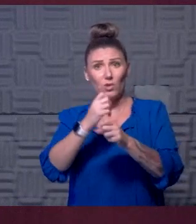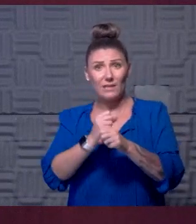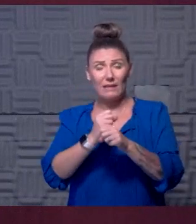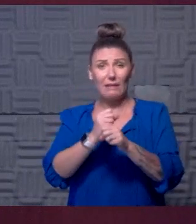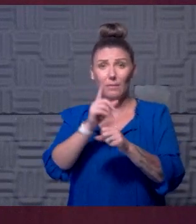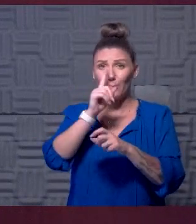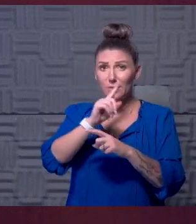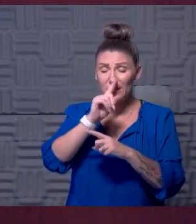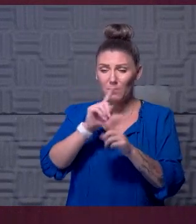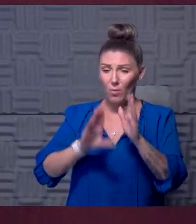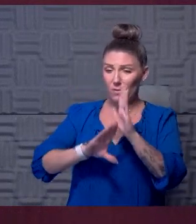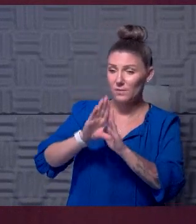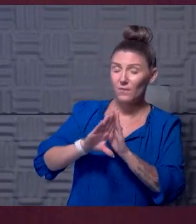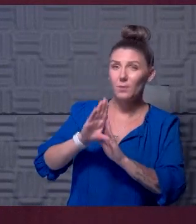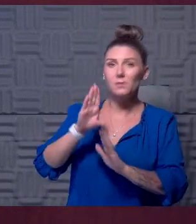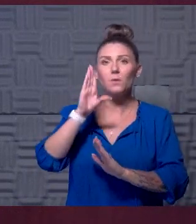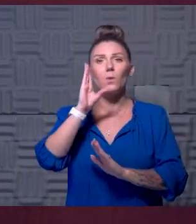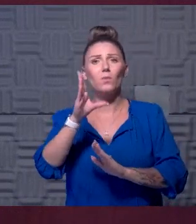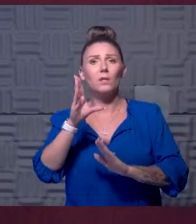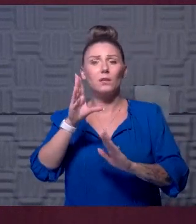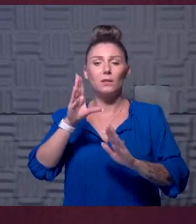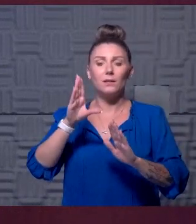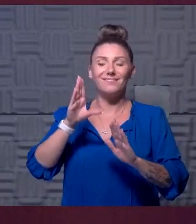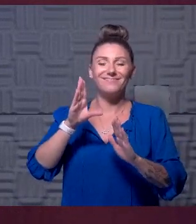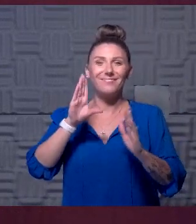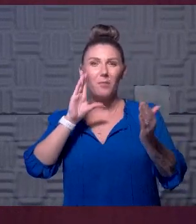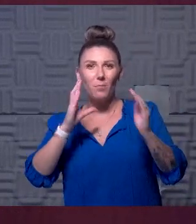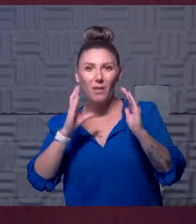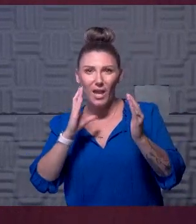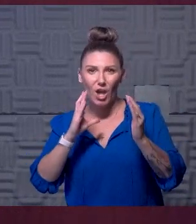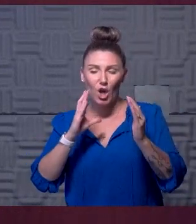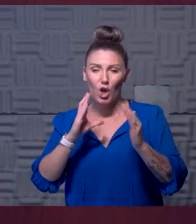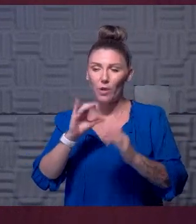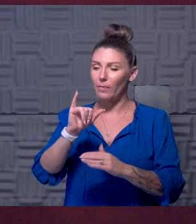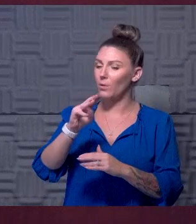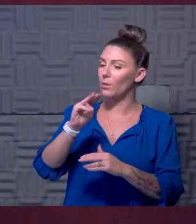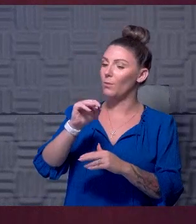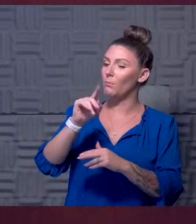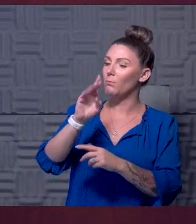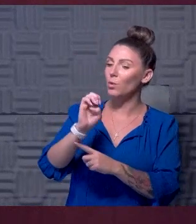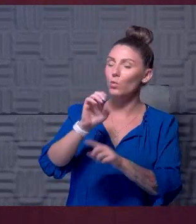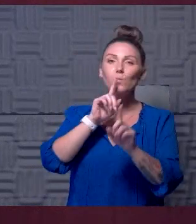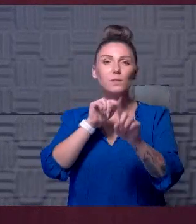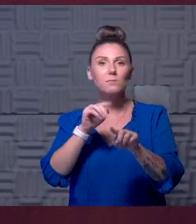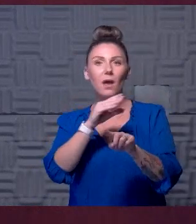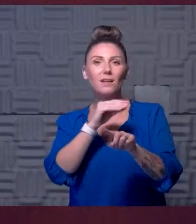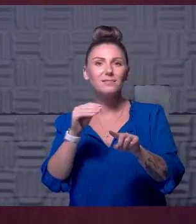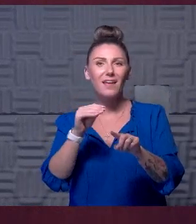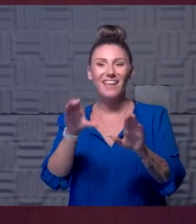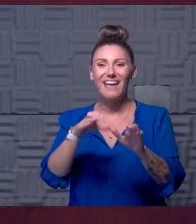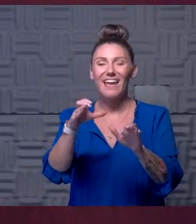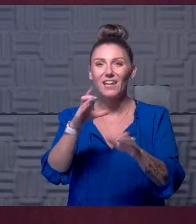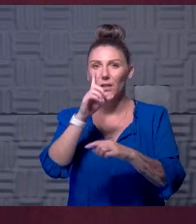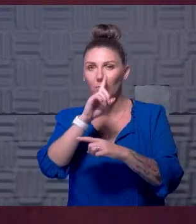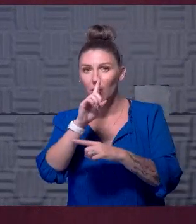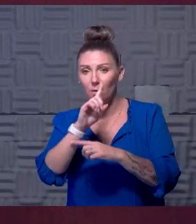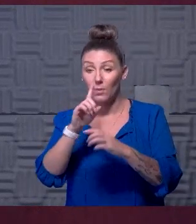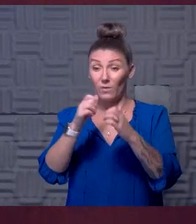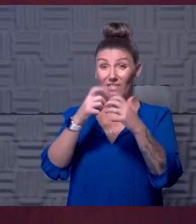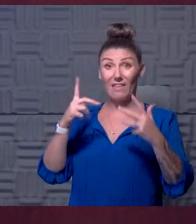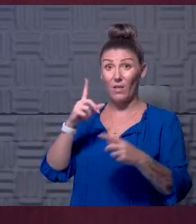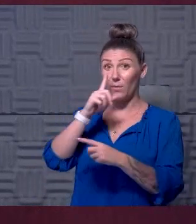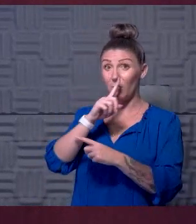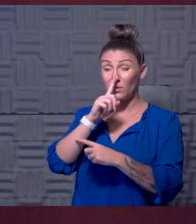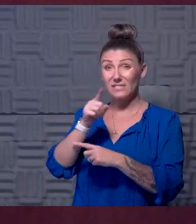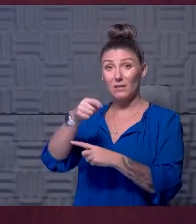And so we're going to be able to compare the immune response to the active vaccine to the placebo. And without that placebo, the study